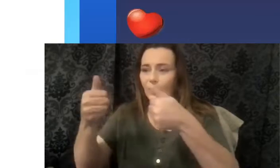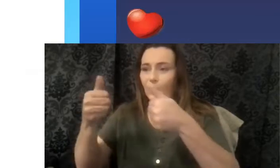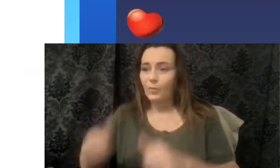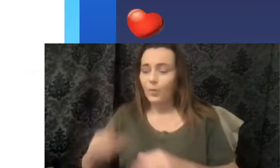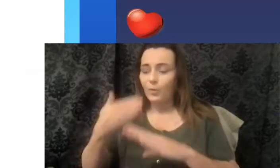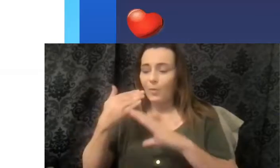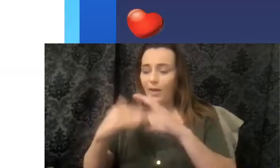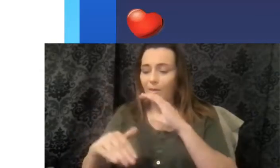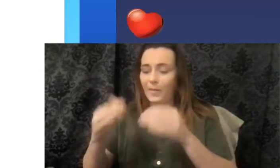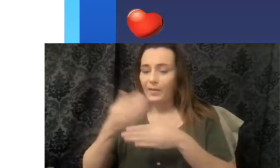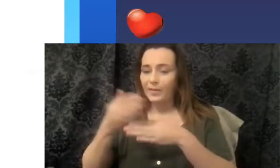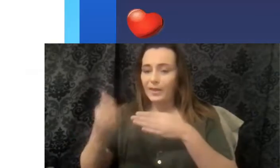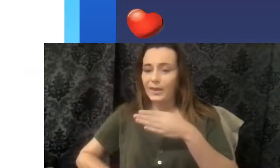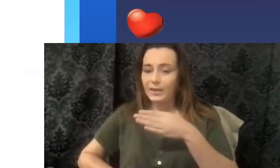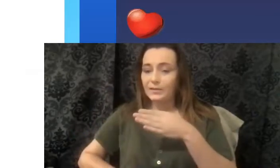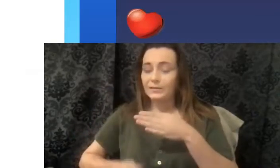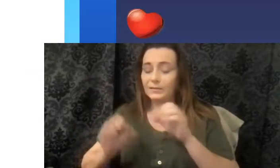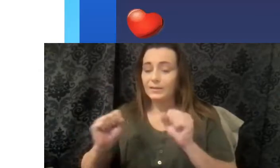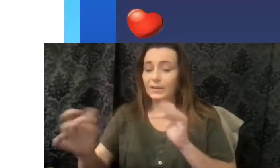can contact me directly.